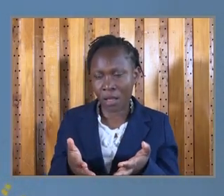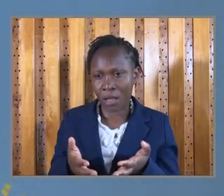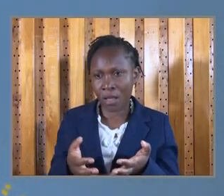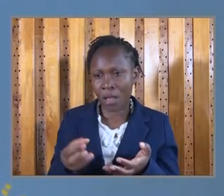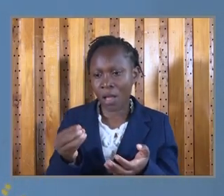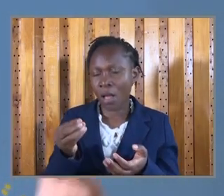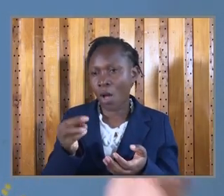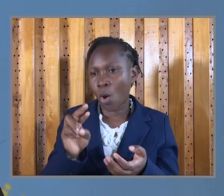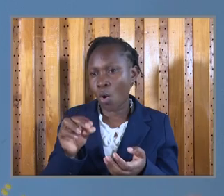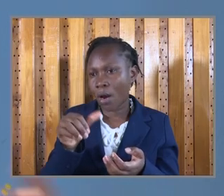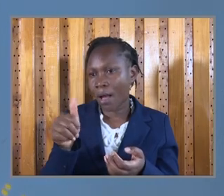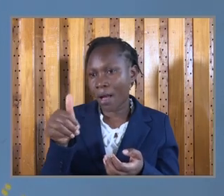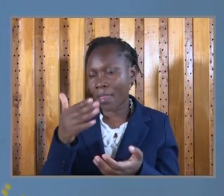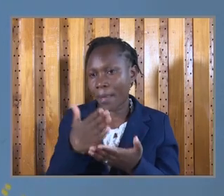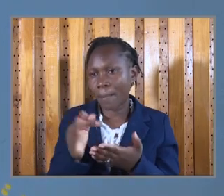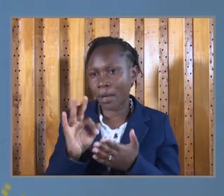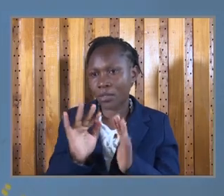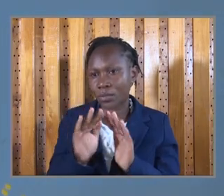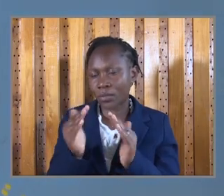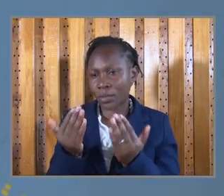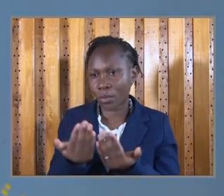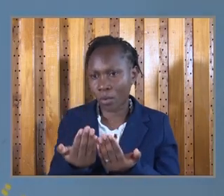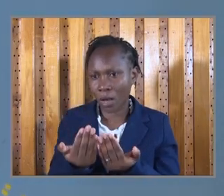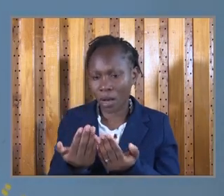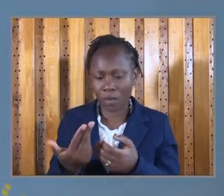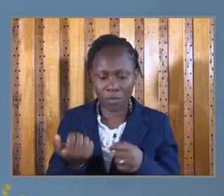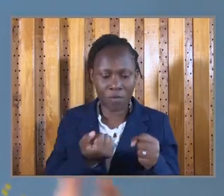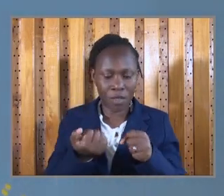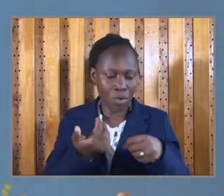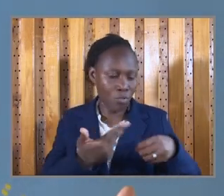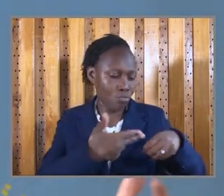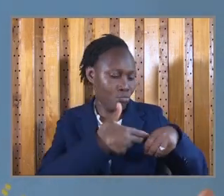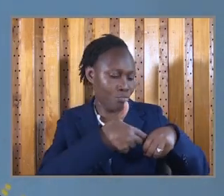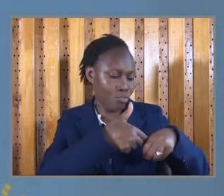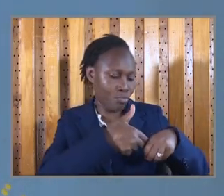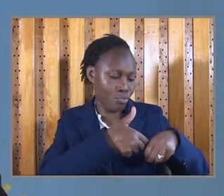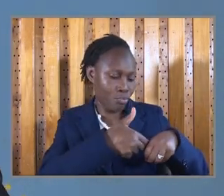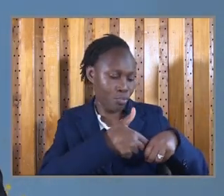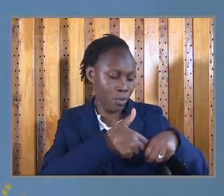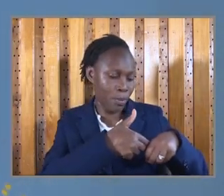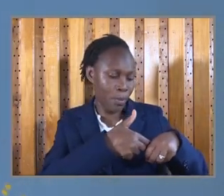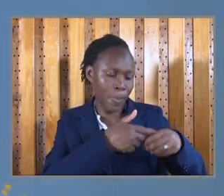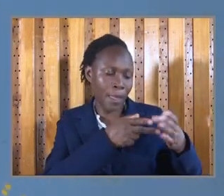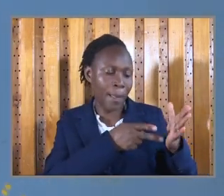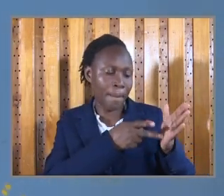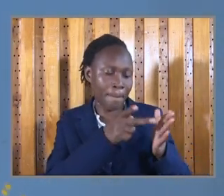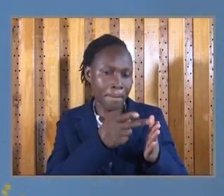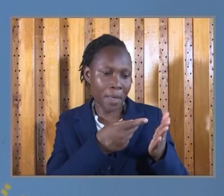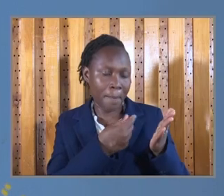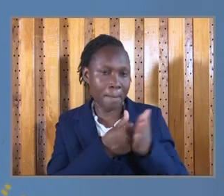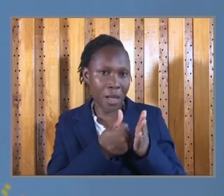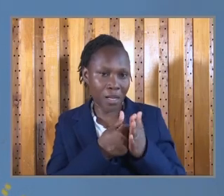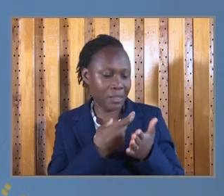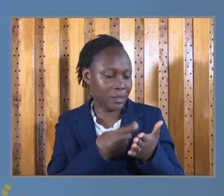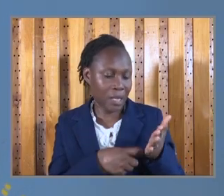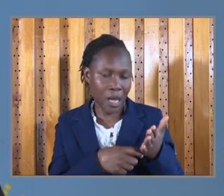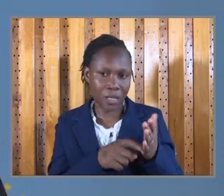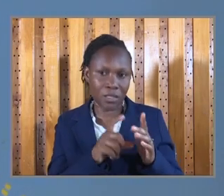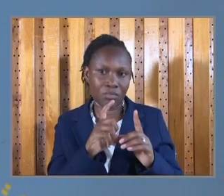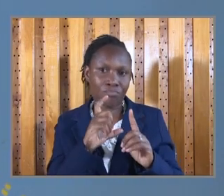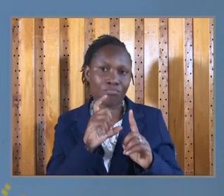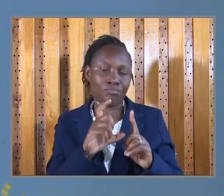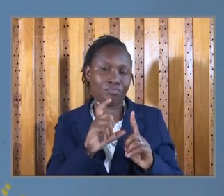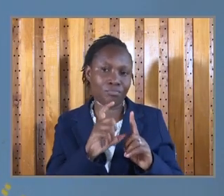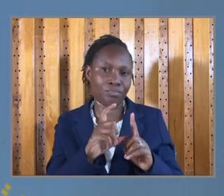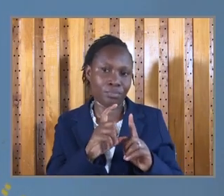world, is filling up a car at a gas station, you would often pay a substantial amount in taxes. Some countries in the